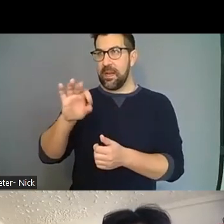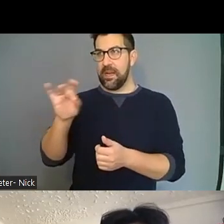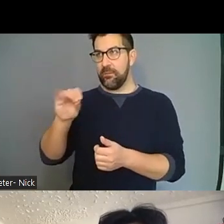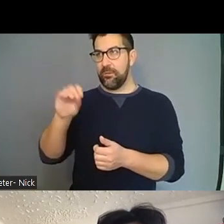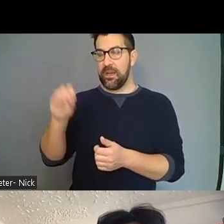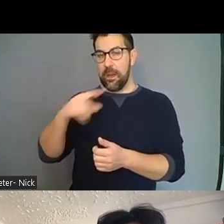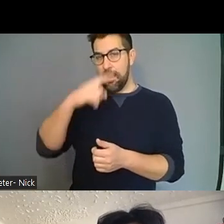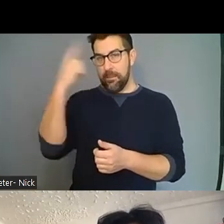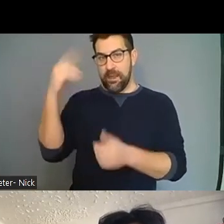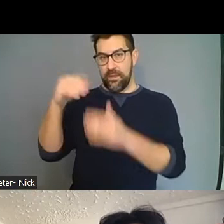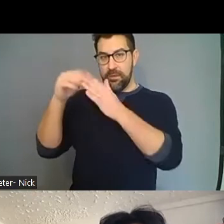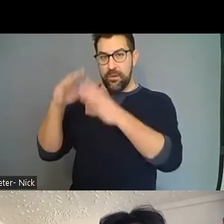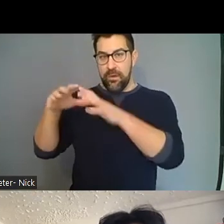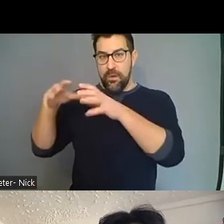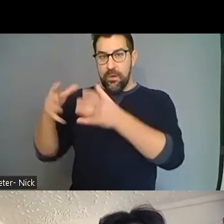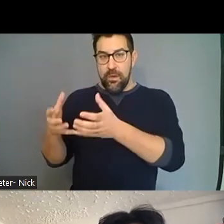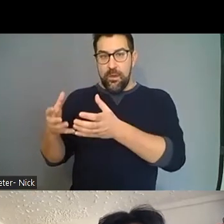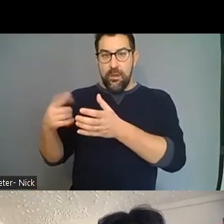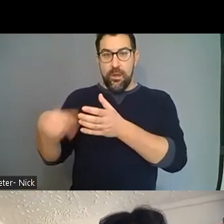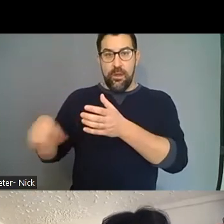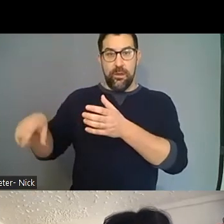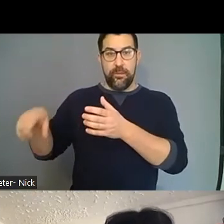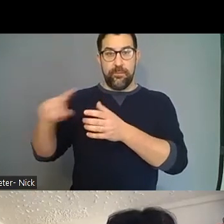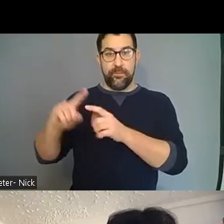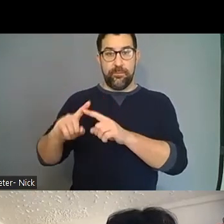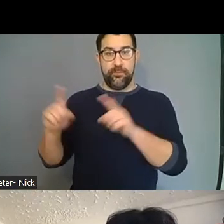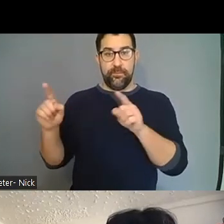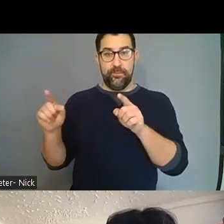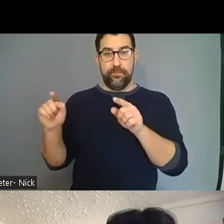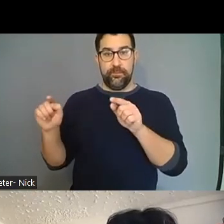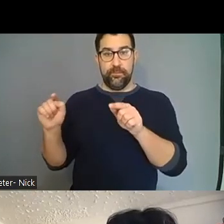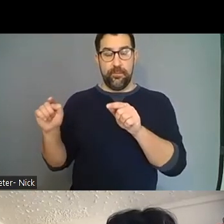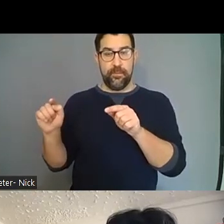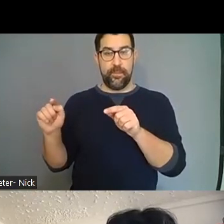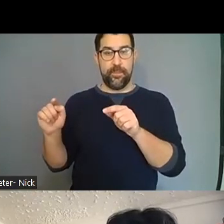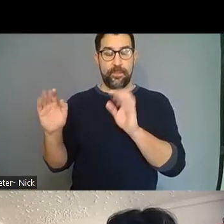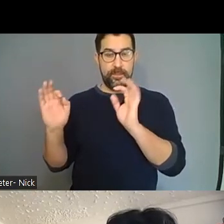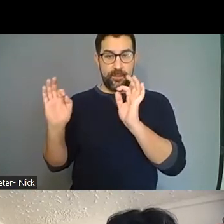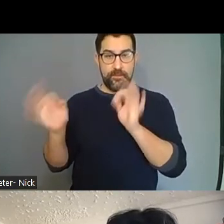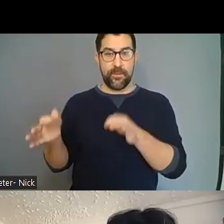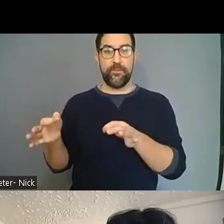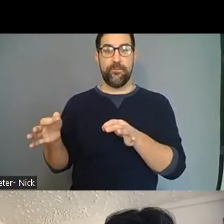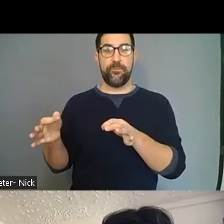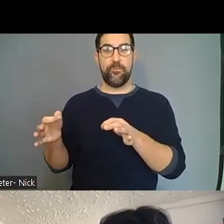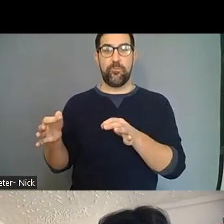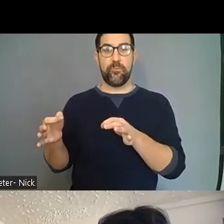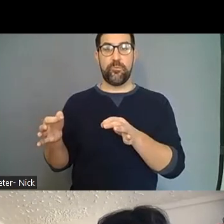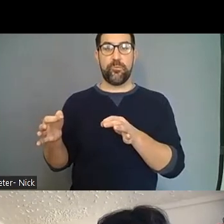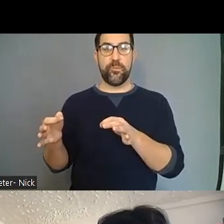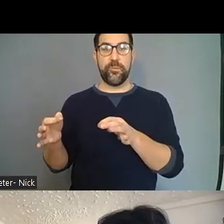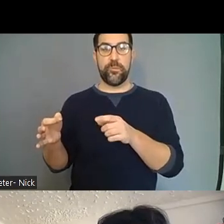population. And so that those kind of differences, definitely it having